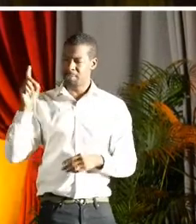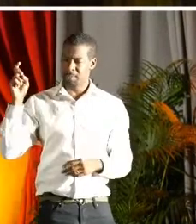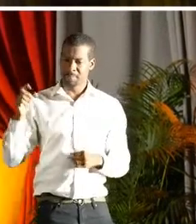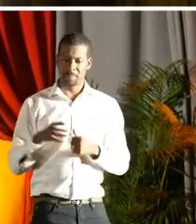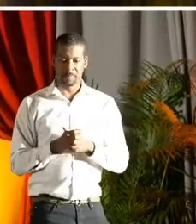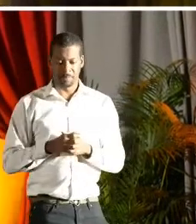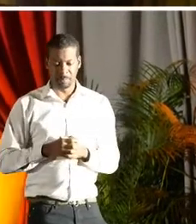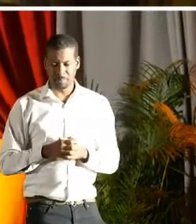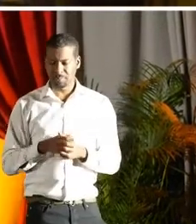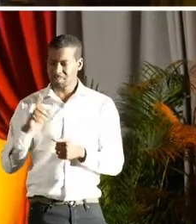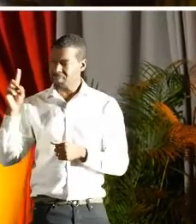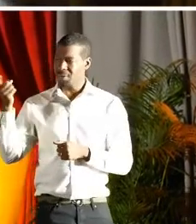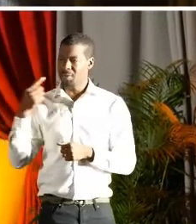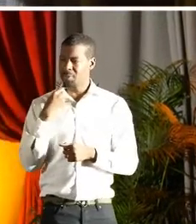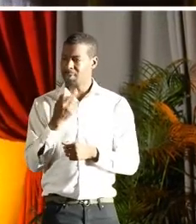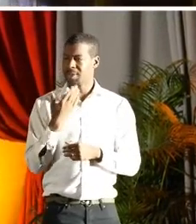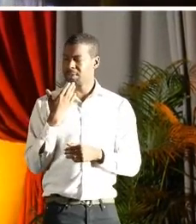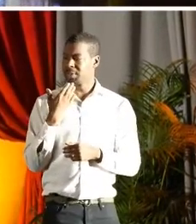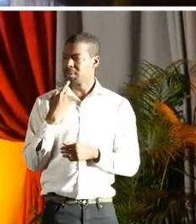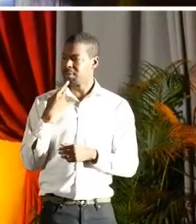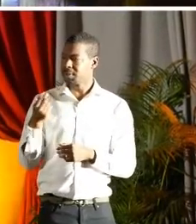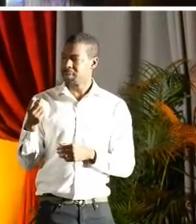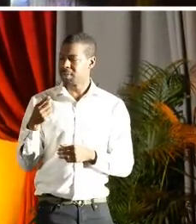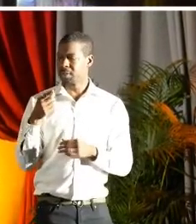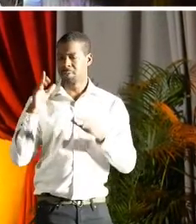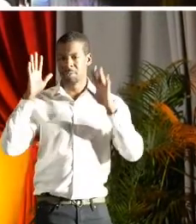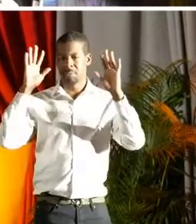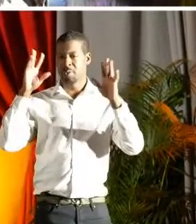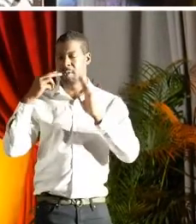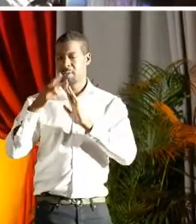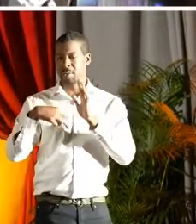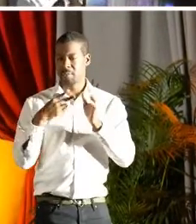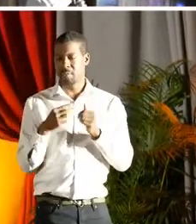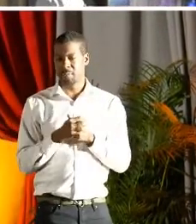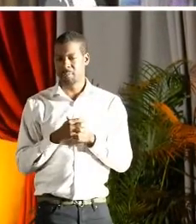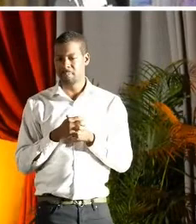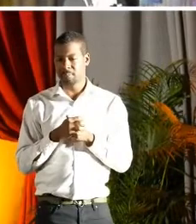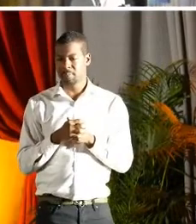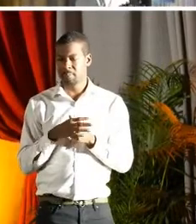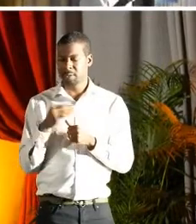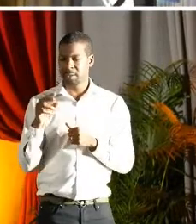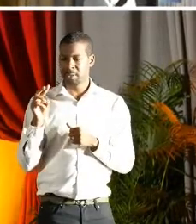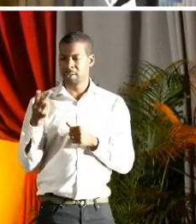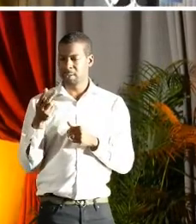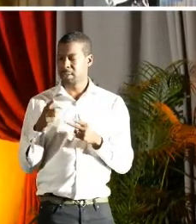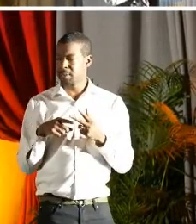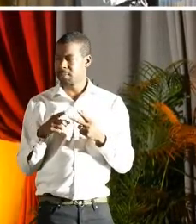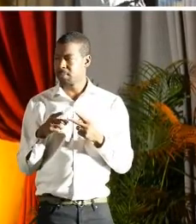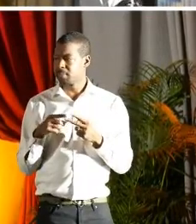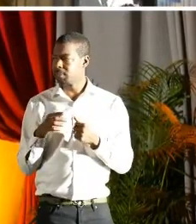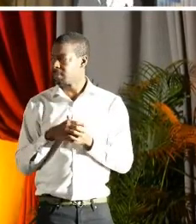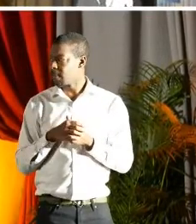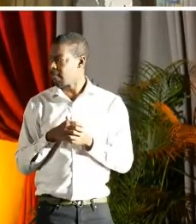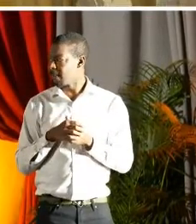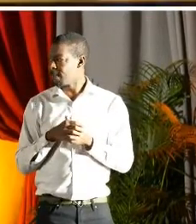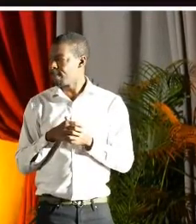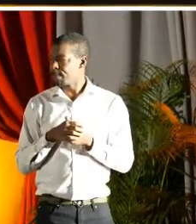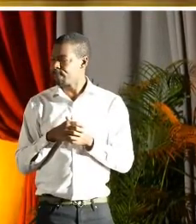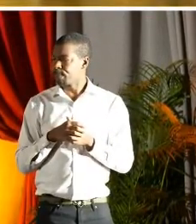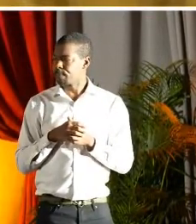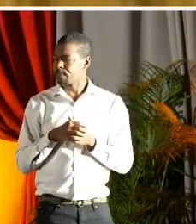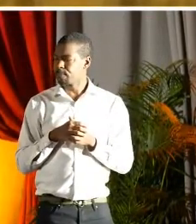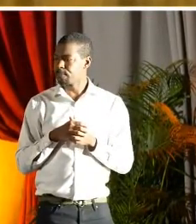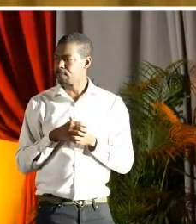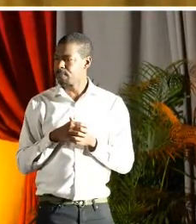Well, first of all, I just want to say how moving the film was. And I want to just second, so much of